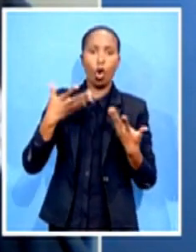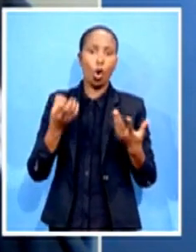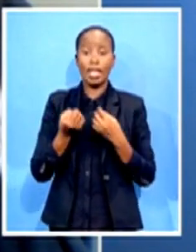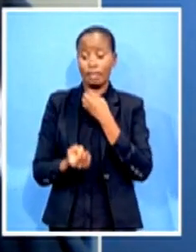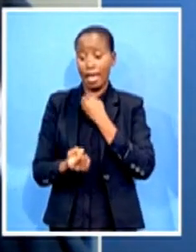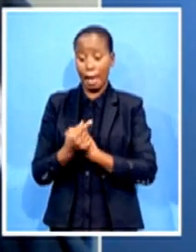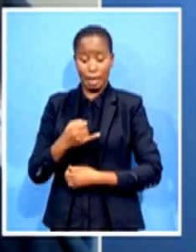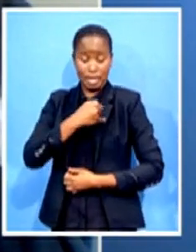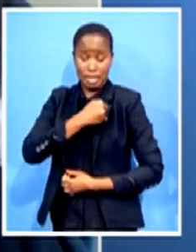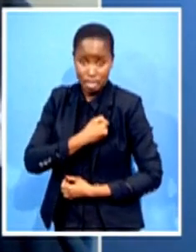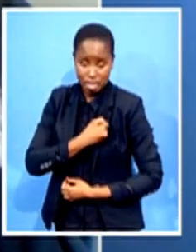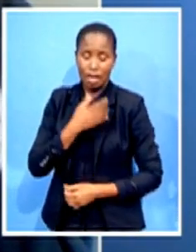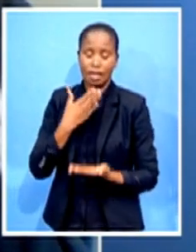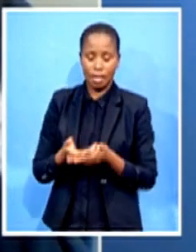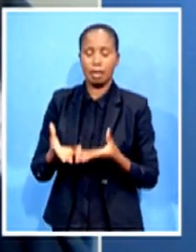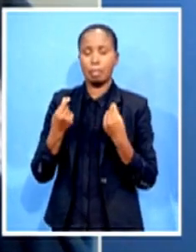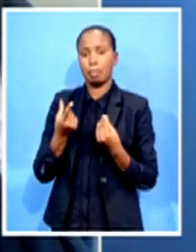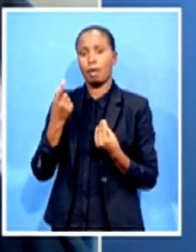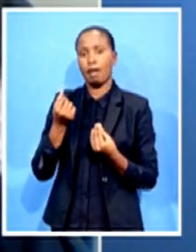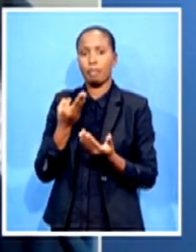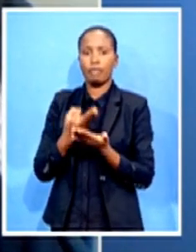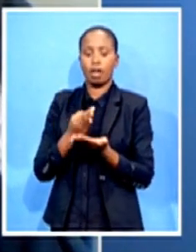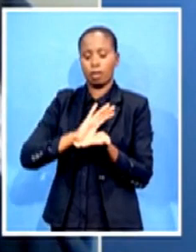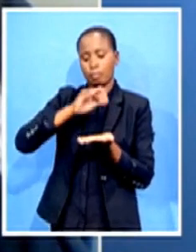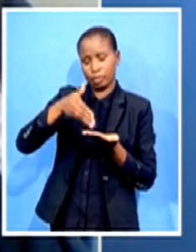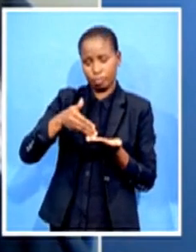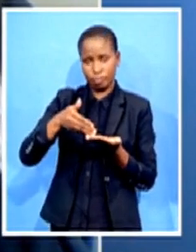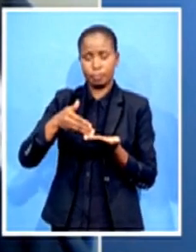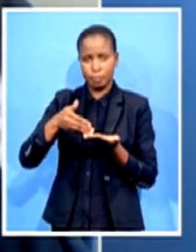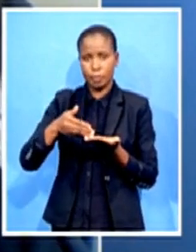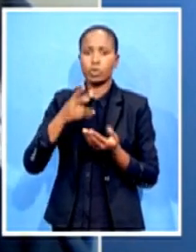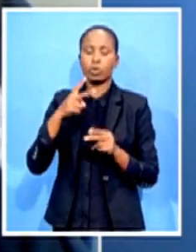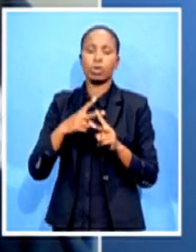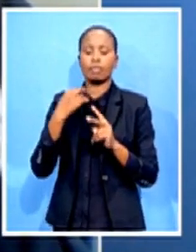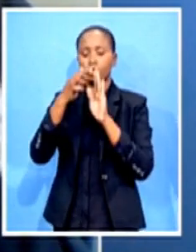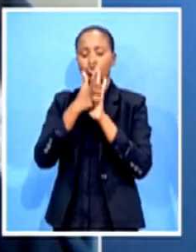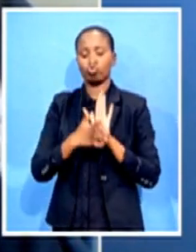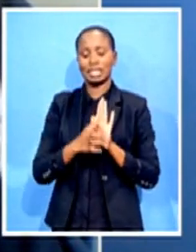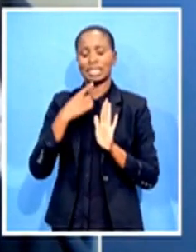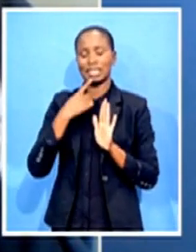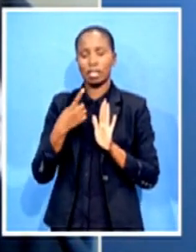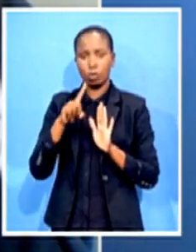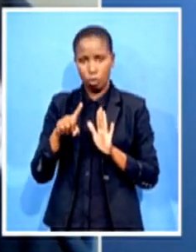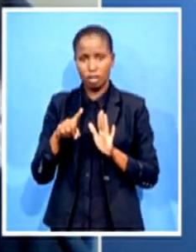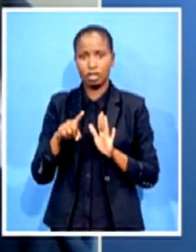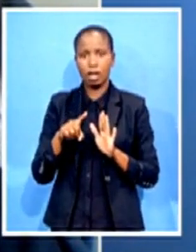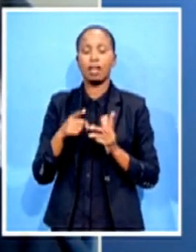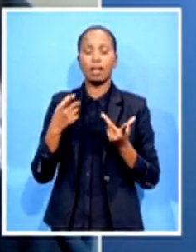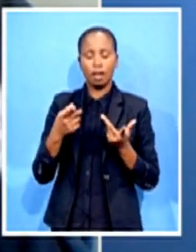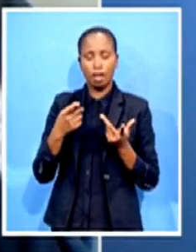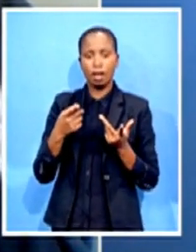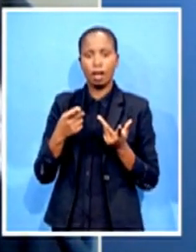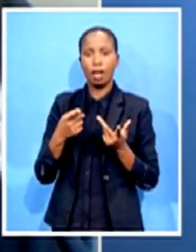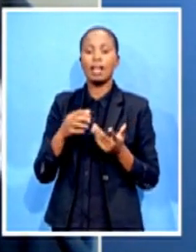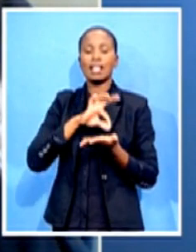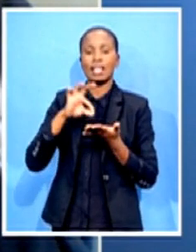legislature that says domestic workers indeed can now claim from COIDA. Of course, we are waiting for directive from